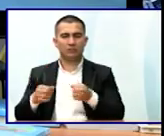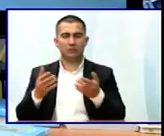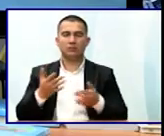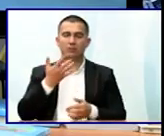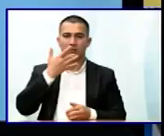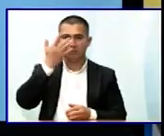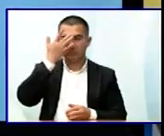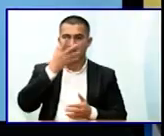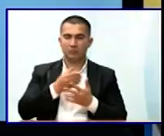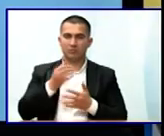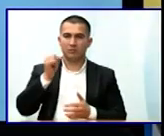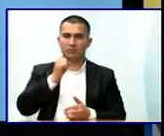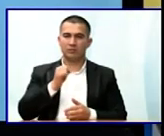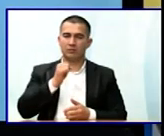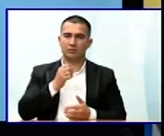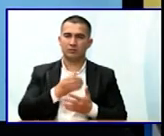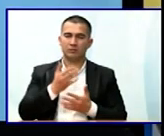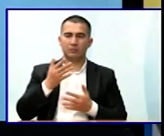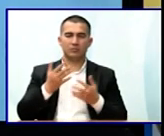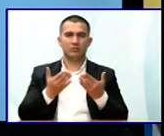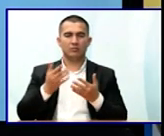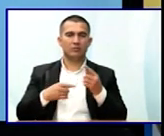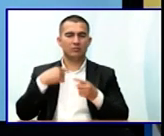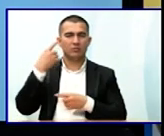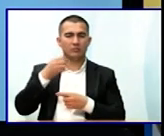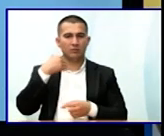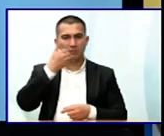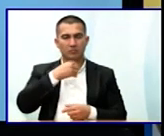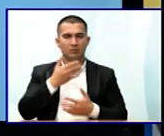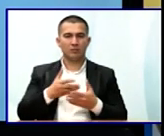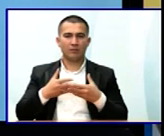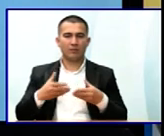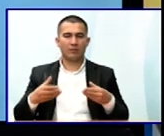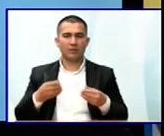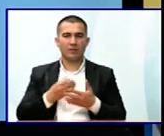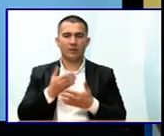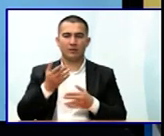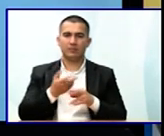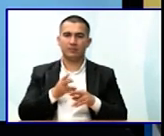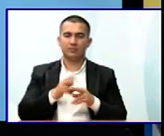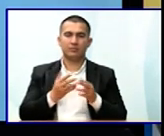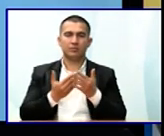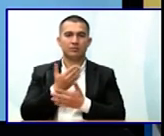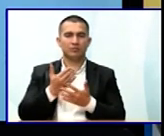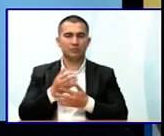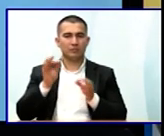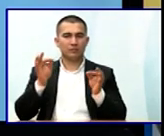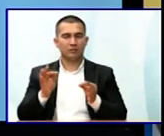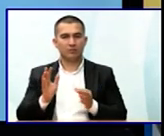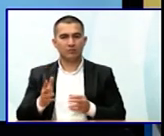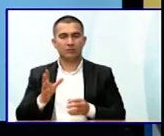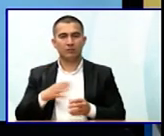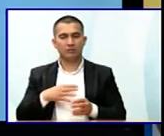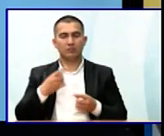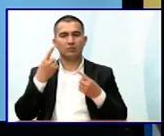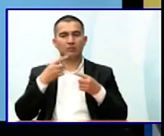Yozning avgust oyida yoki kelgusi yilning bahorida mana shu hosil bo'lgan yangi o'simlik tubi